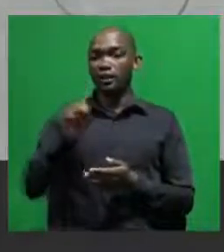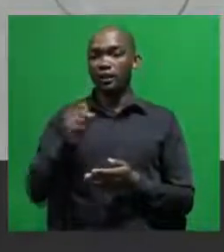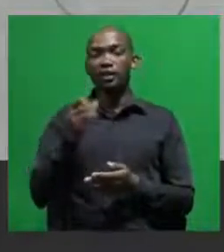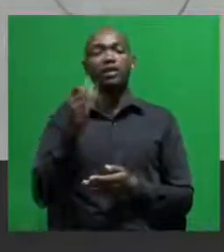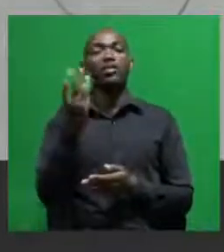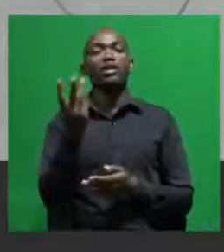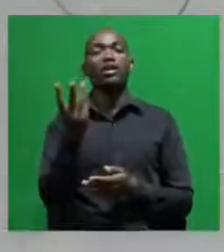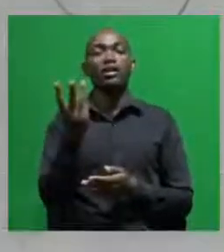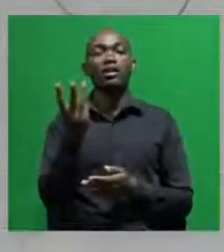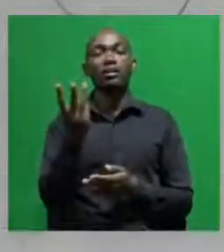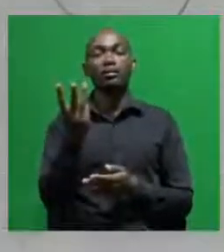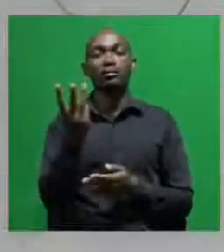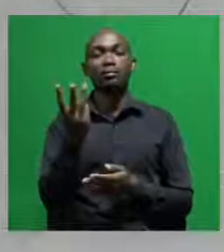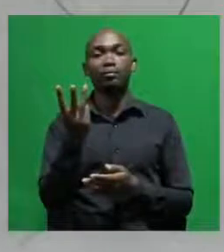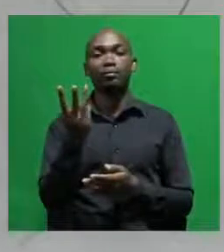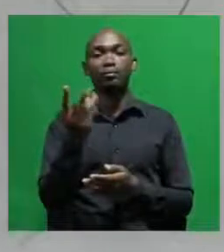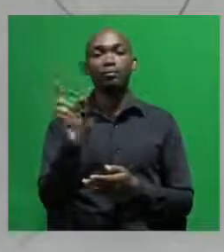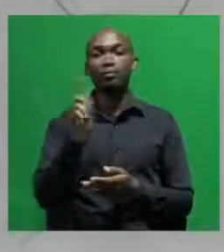is 3.